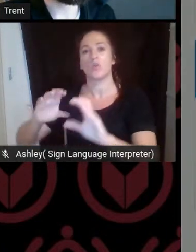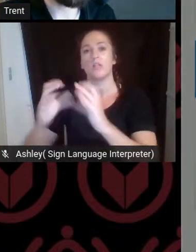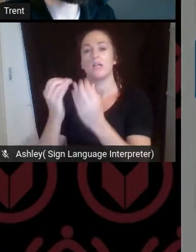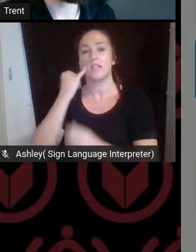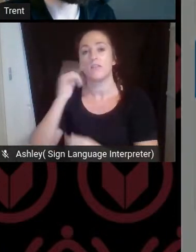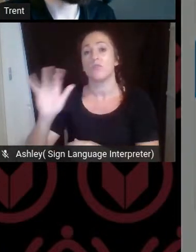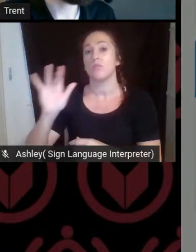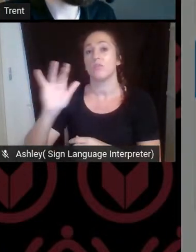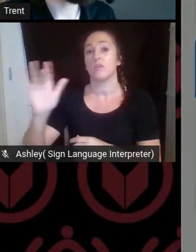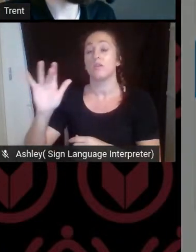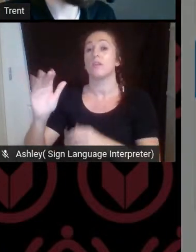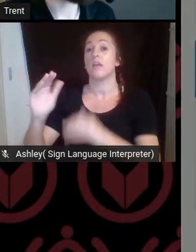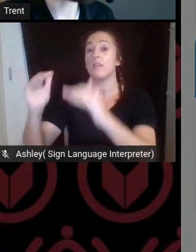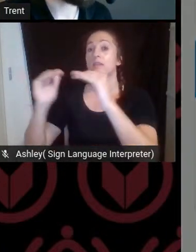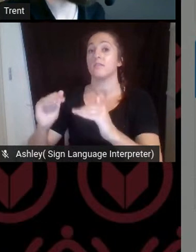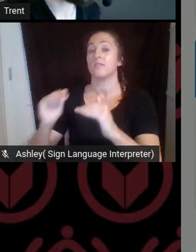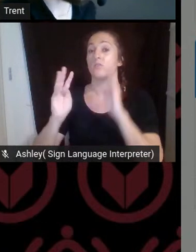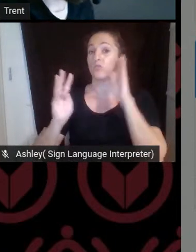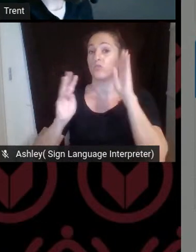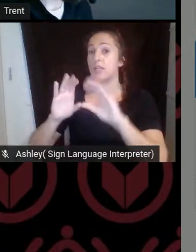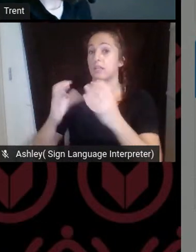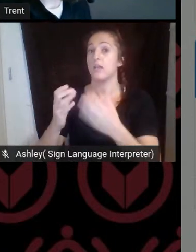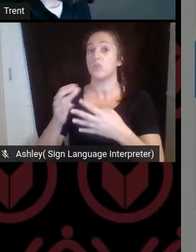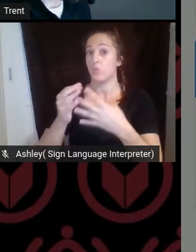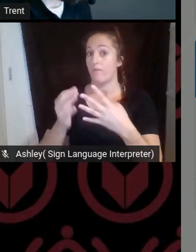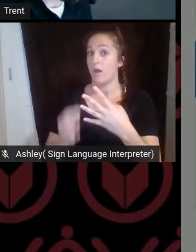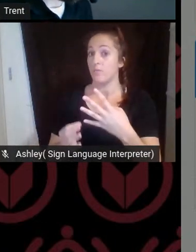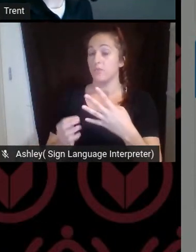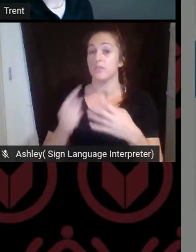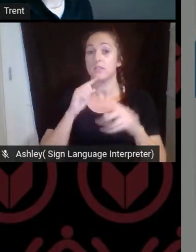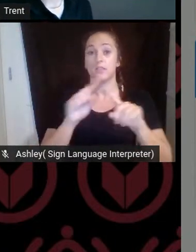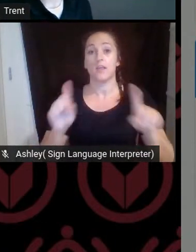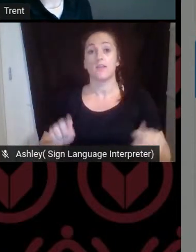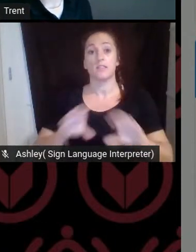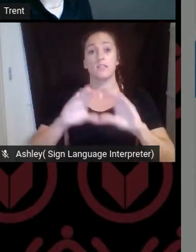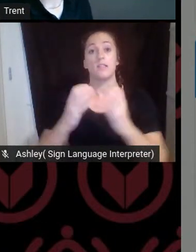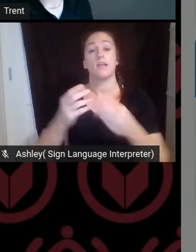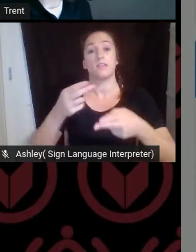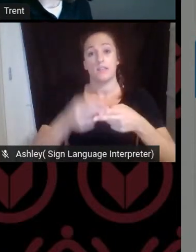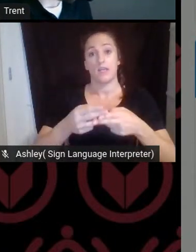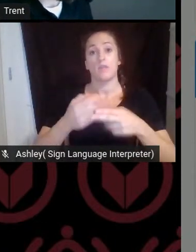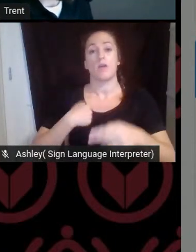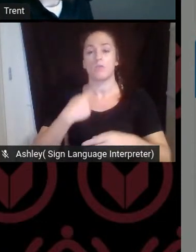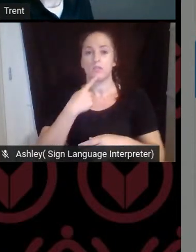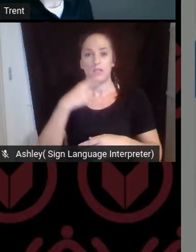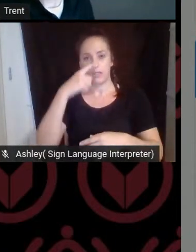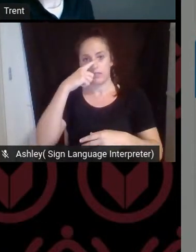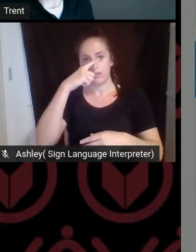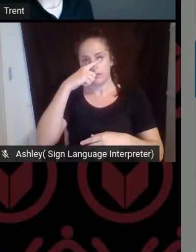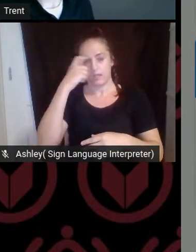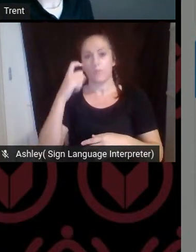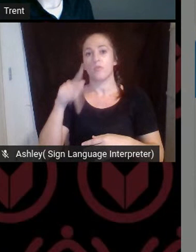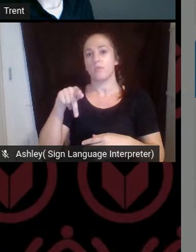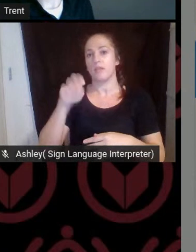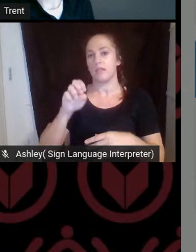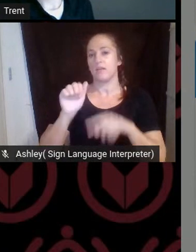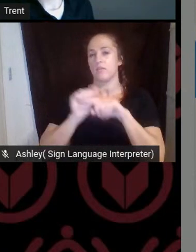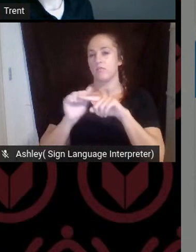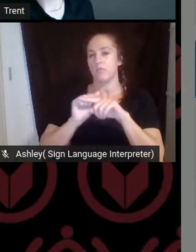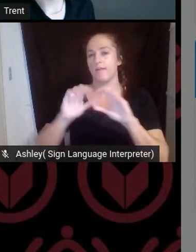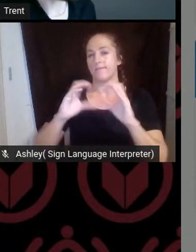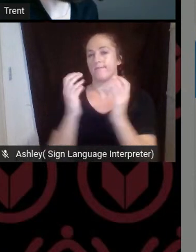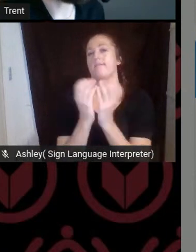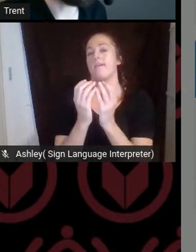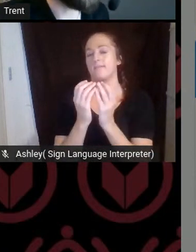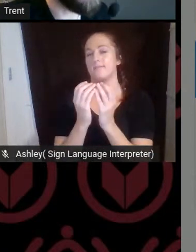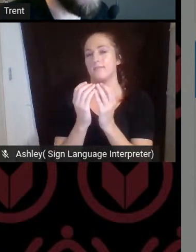create class, you have some options here. So it says class name. I'm going to say Summer PD Practice Class.